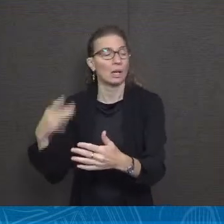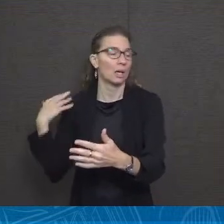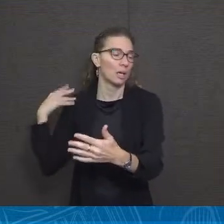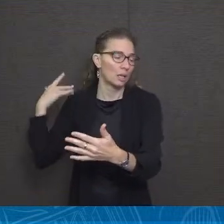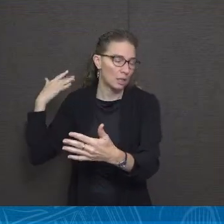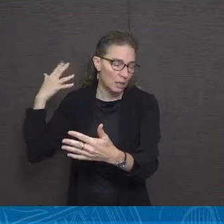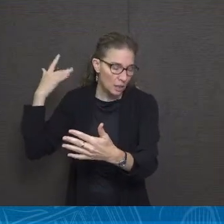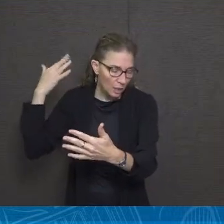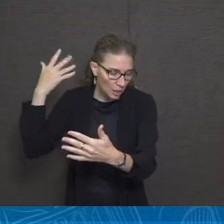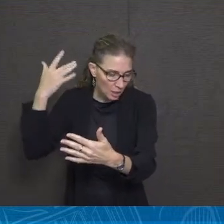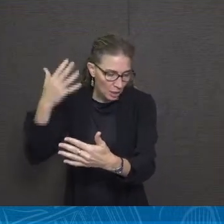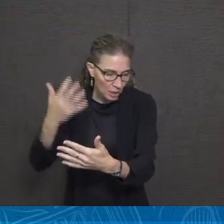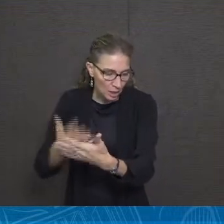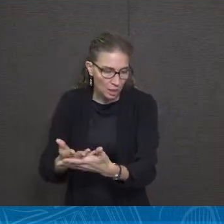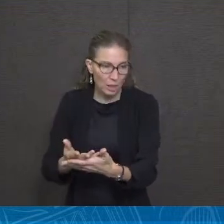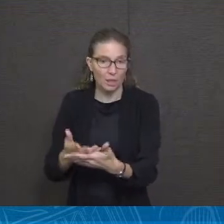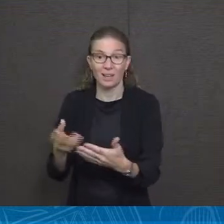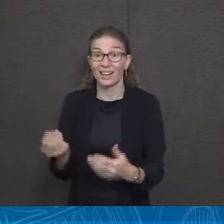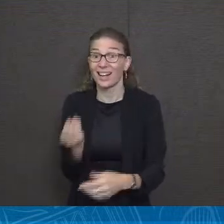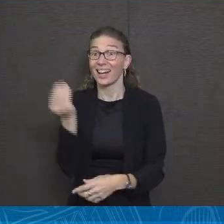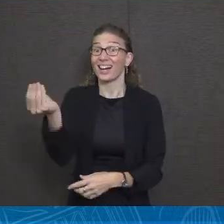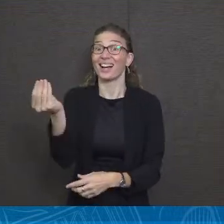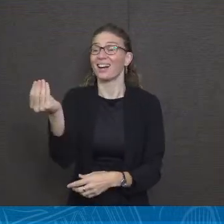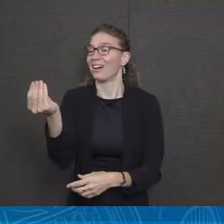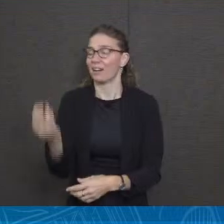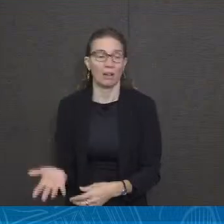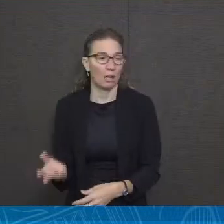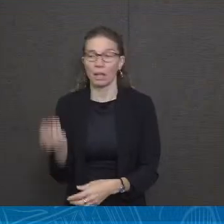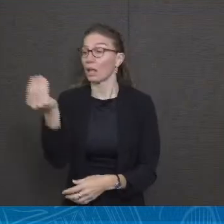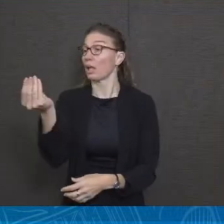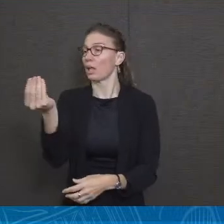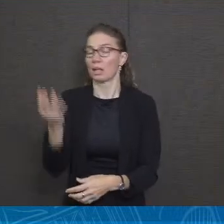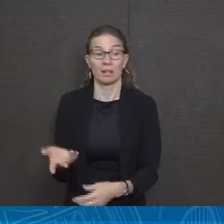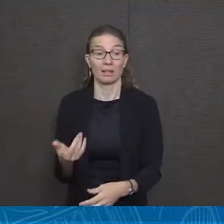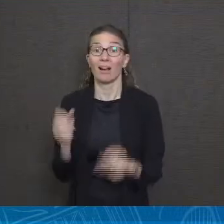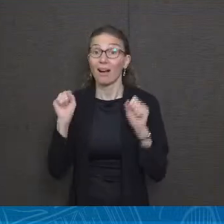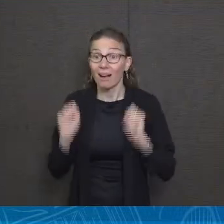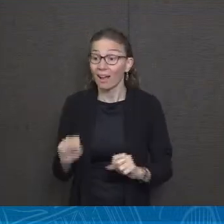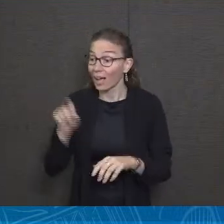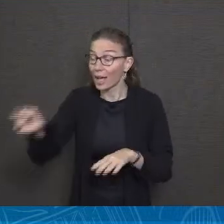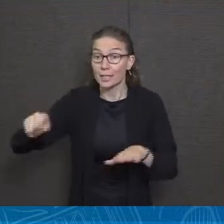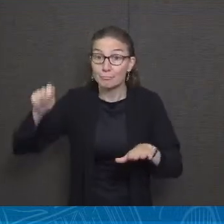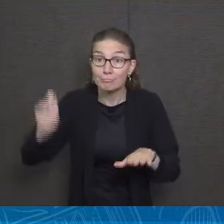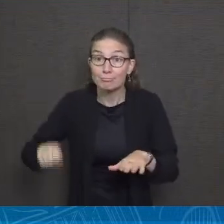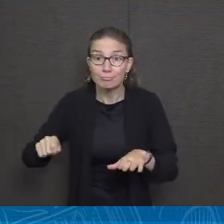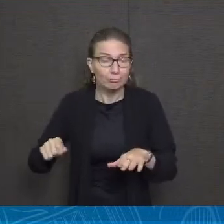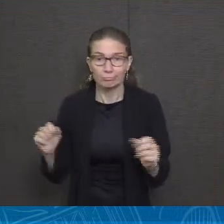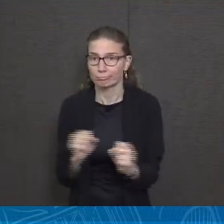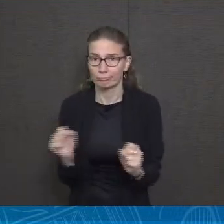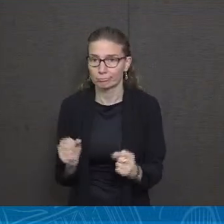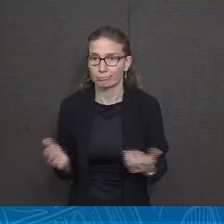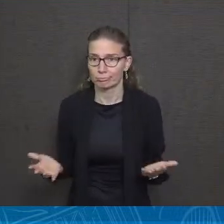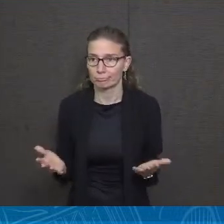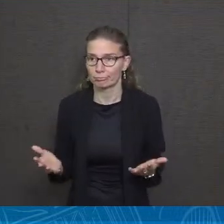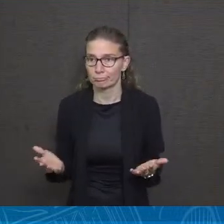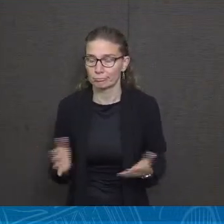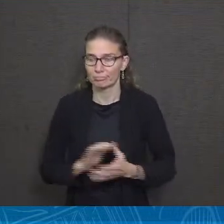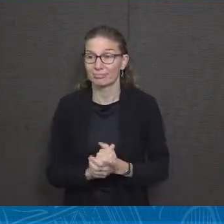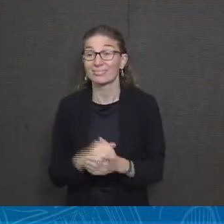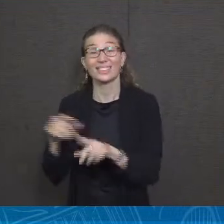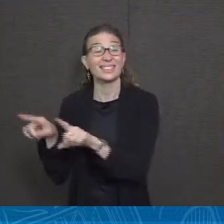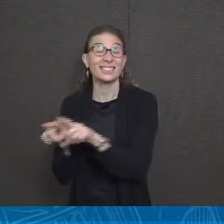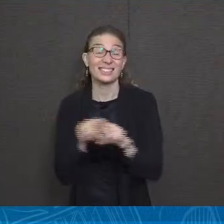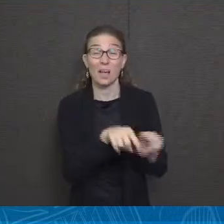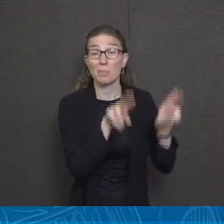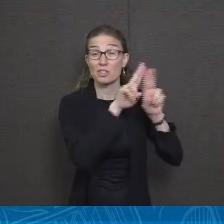is these things are not binding. And unfortunately, we have this discussion a lot in terms of international law.